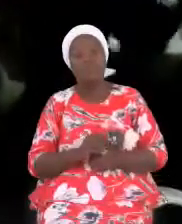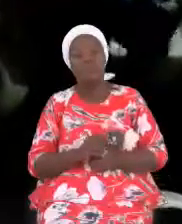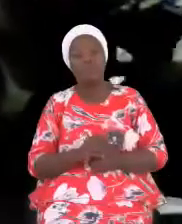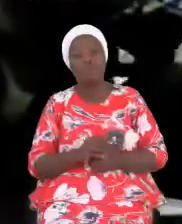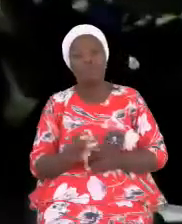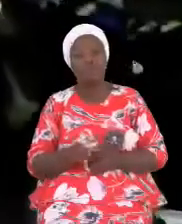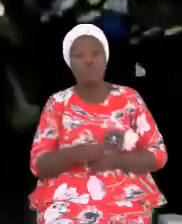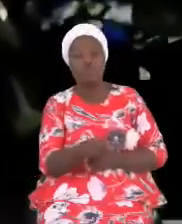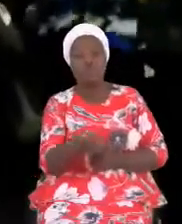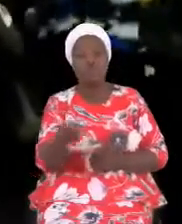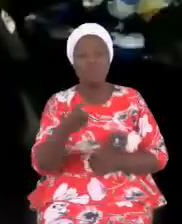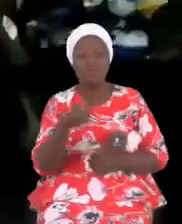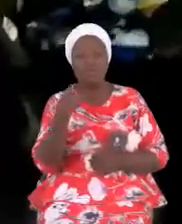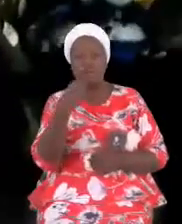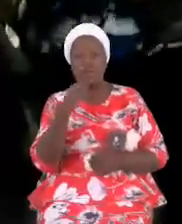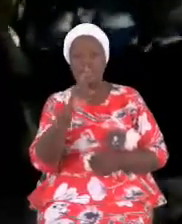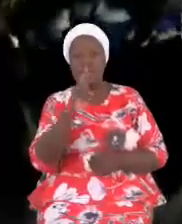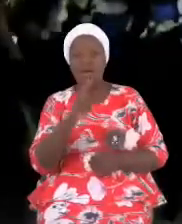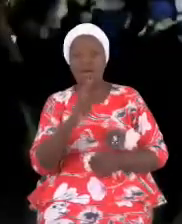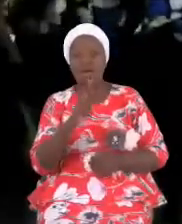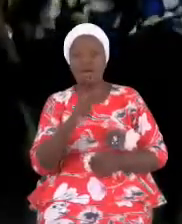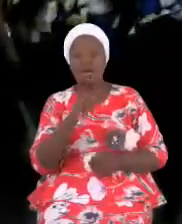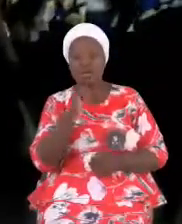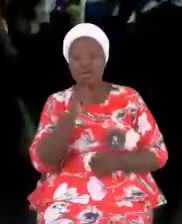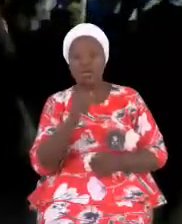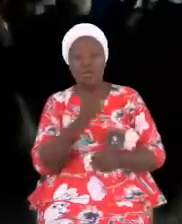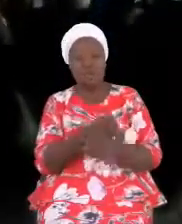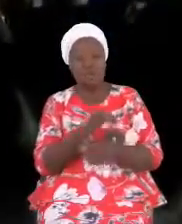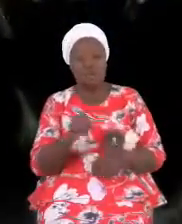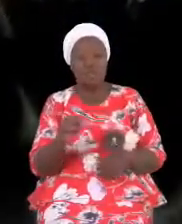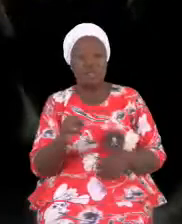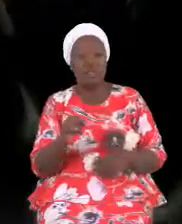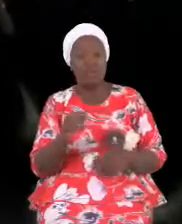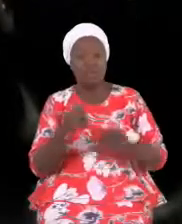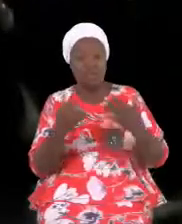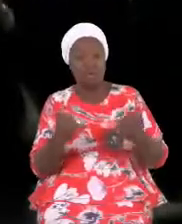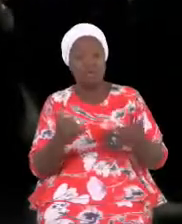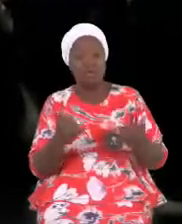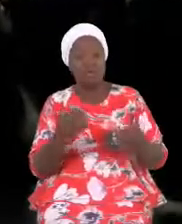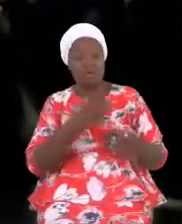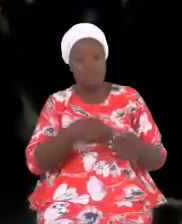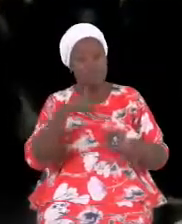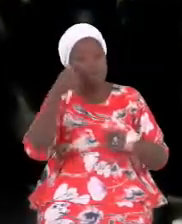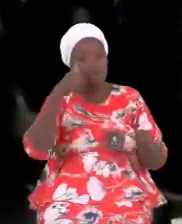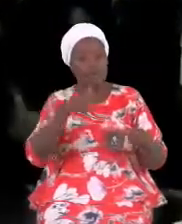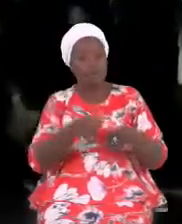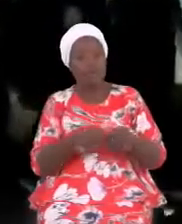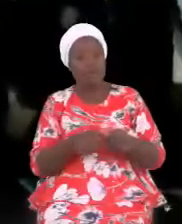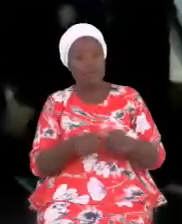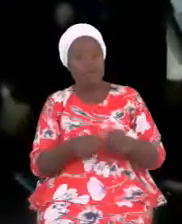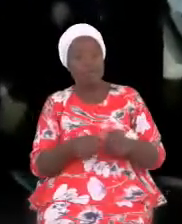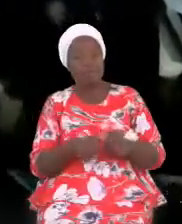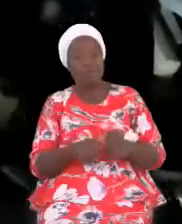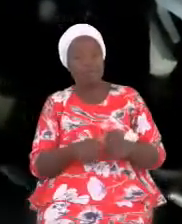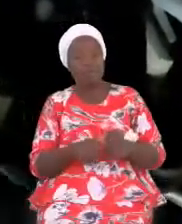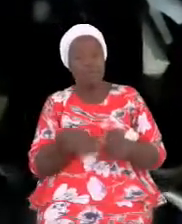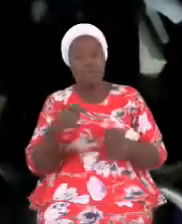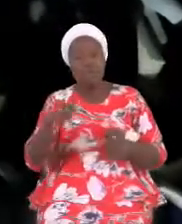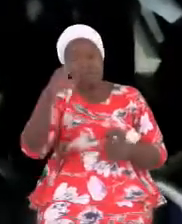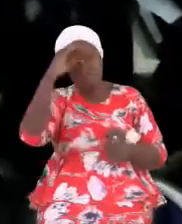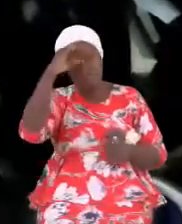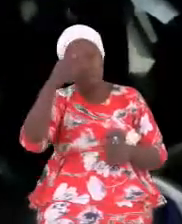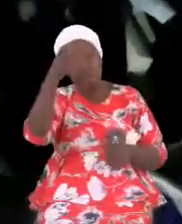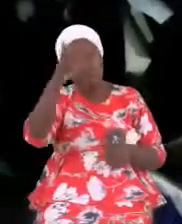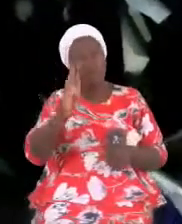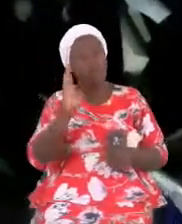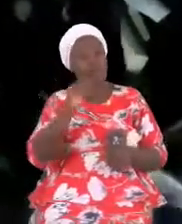Those who are not counseling or not being counseled, remember, the man of God will soon come up